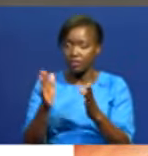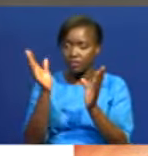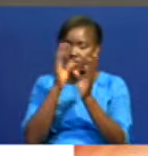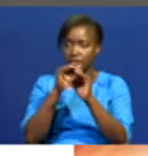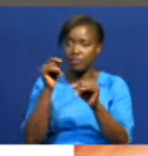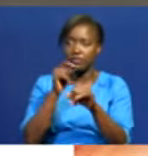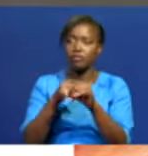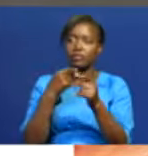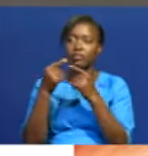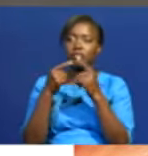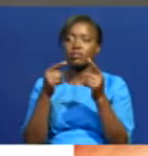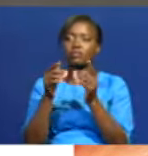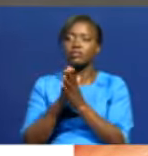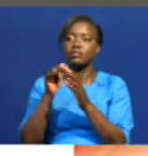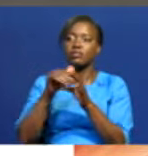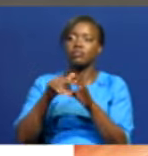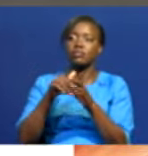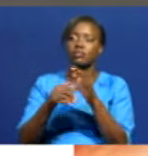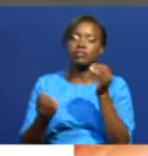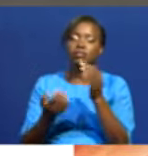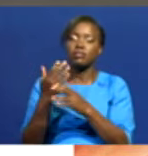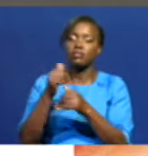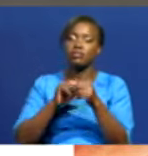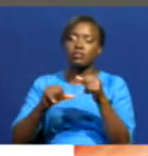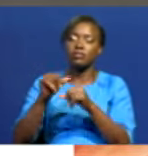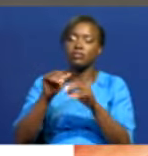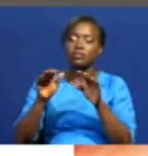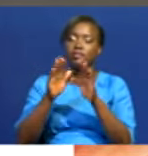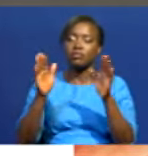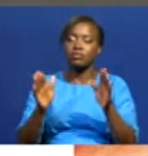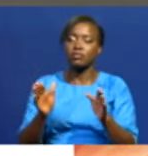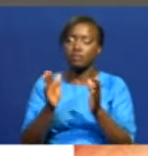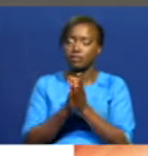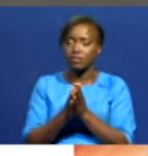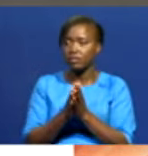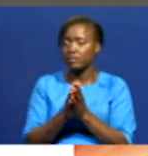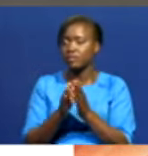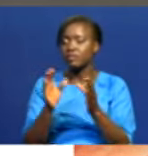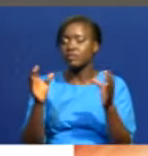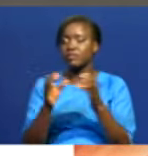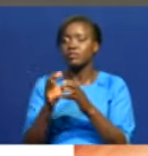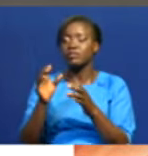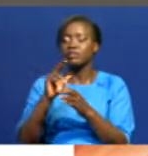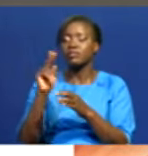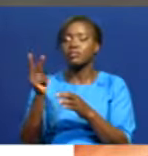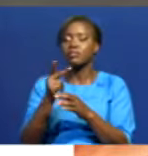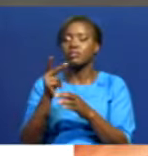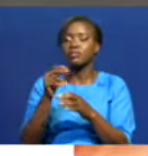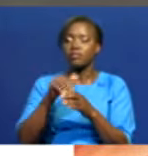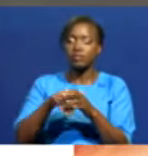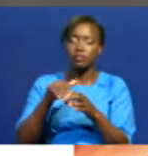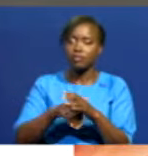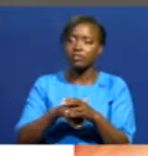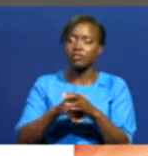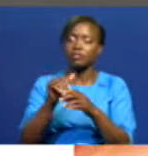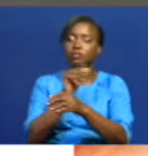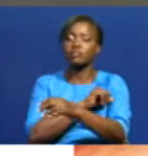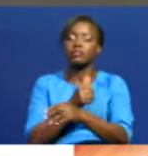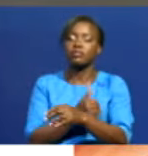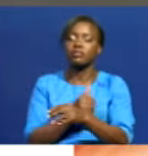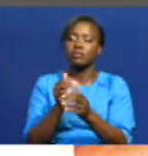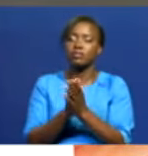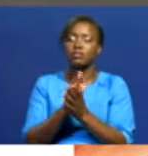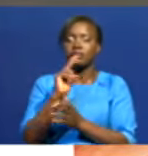while addressing an investors roundtable organized by Kenya Investment Authority and Kenya China Chamber of Commerce